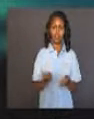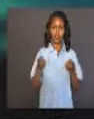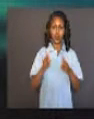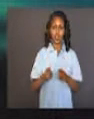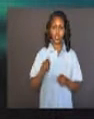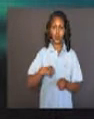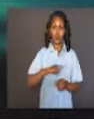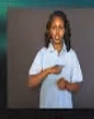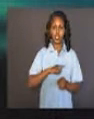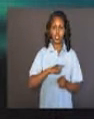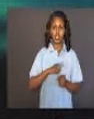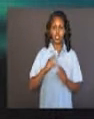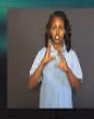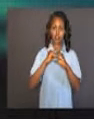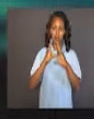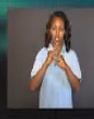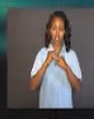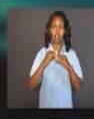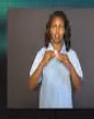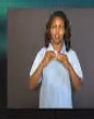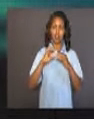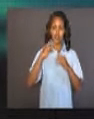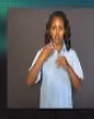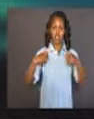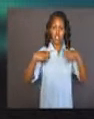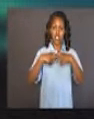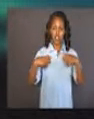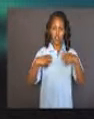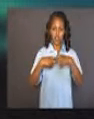When we speak of electronics,